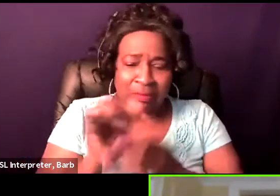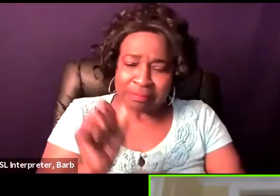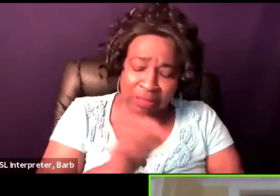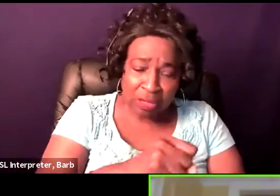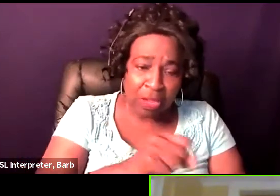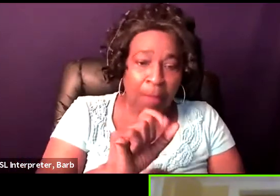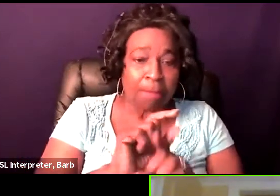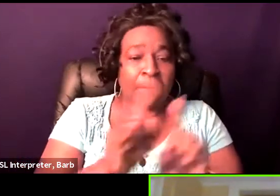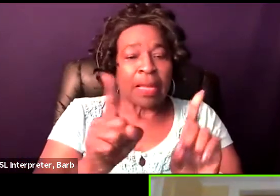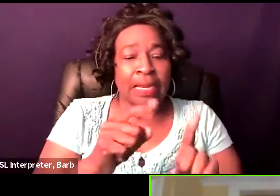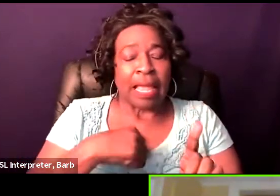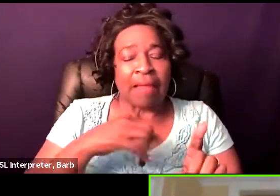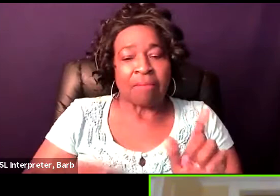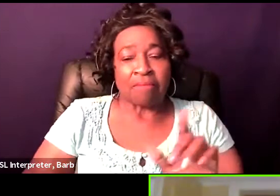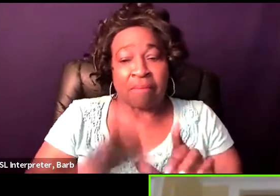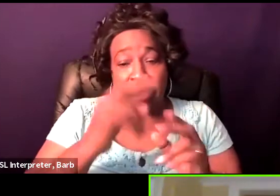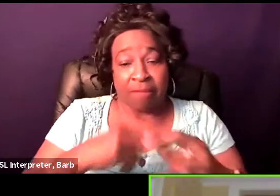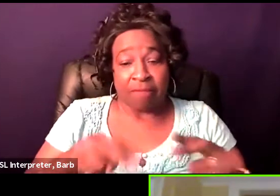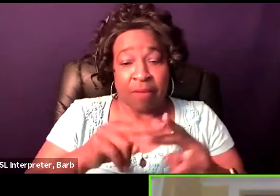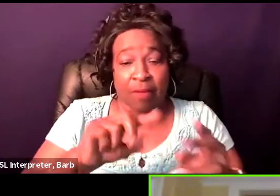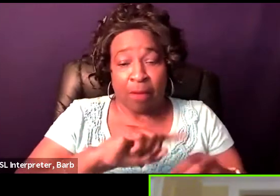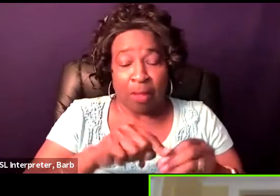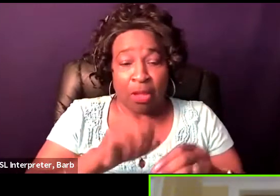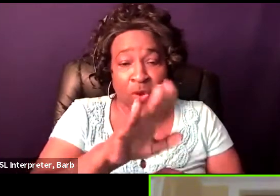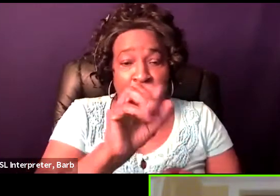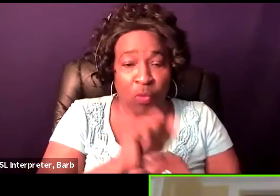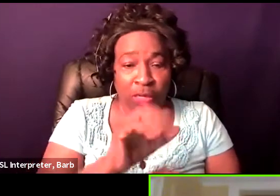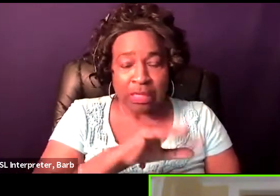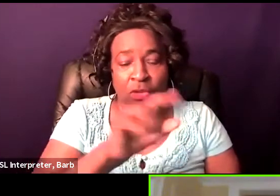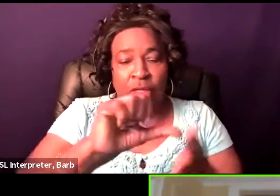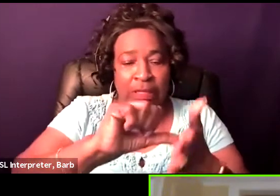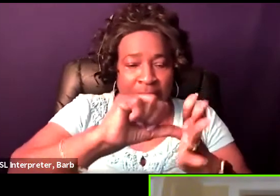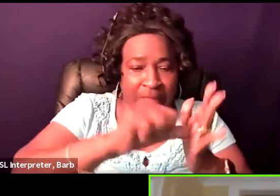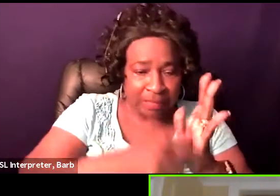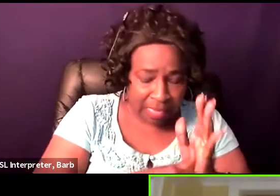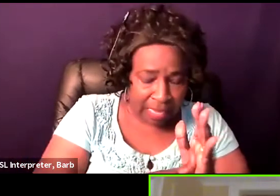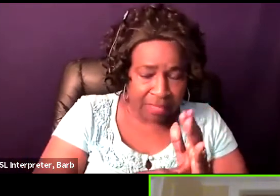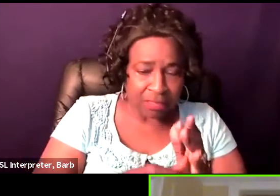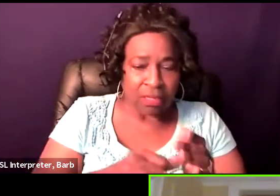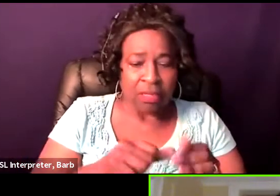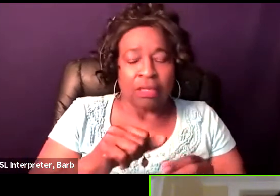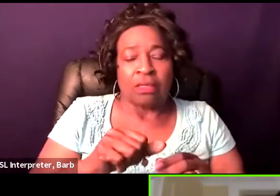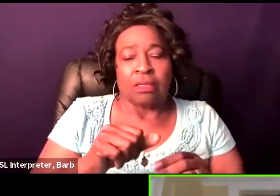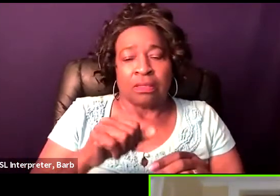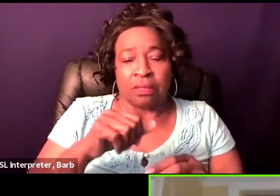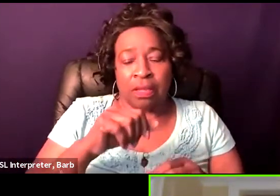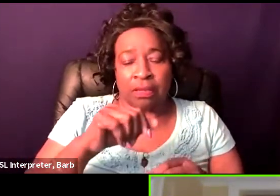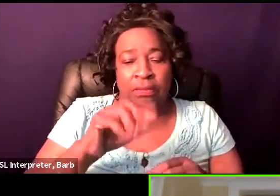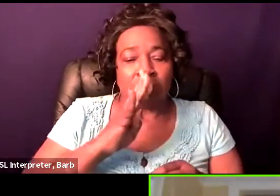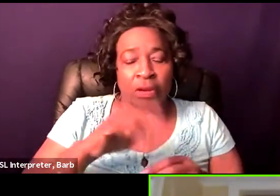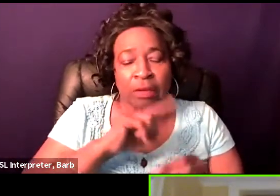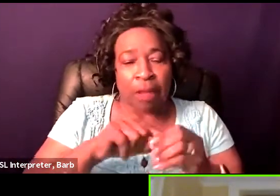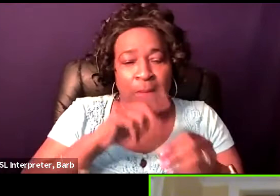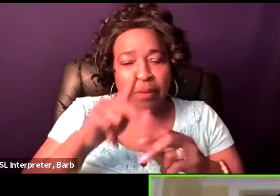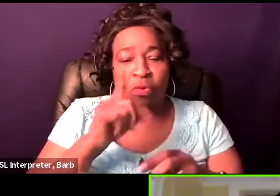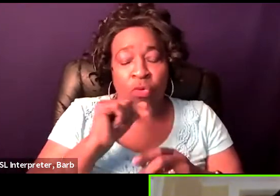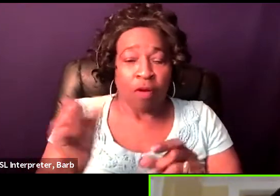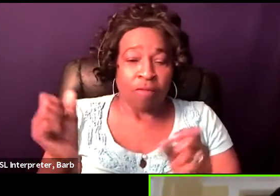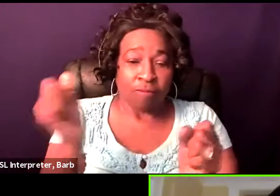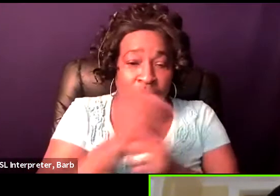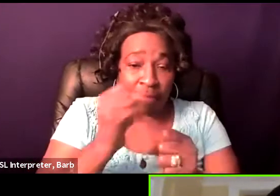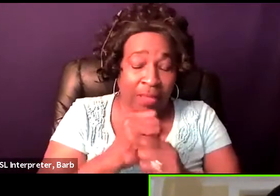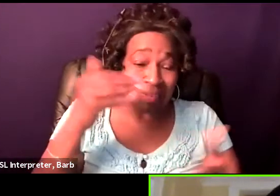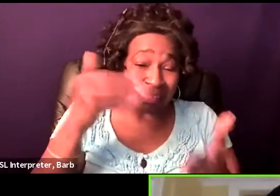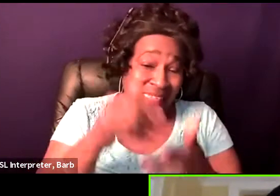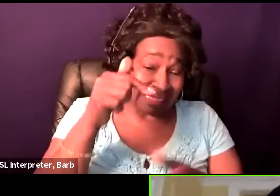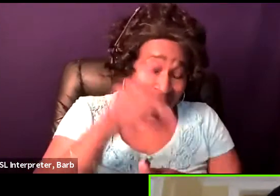what I find really valuable about your work is the repeated emphasis on the people who have gone against the grain. And a couple things that I thought were really